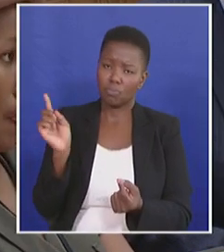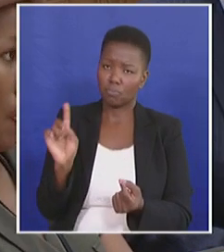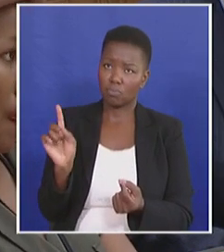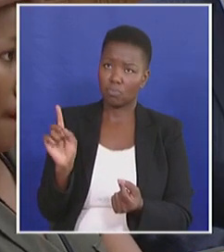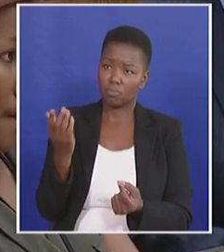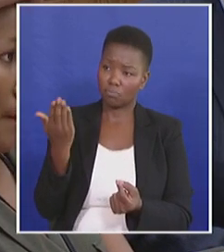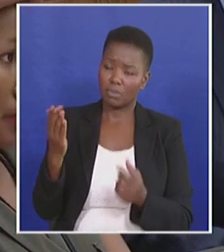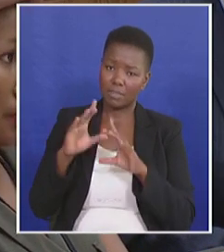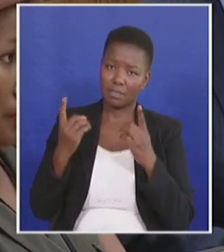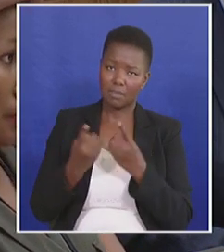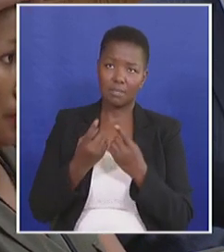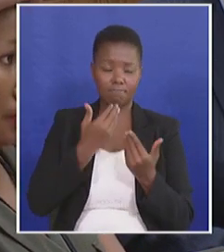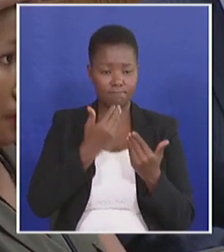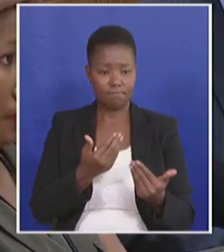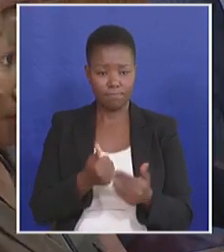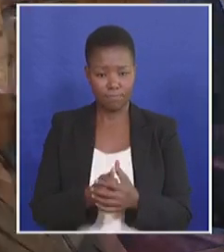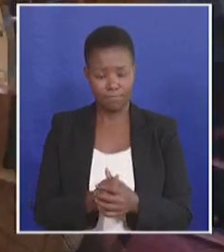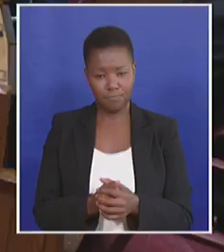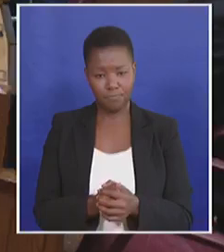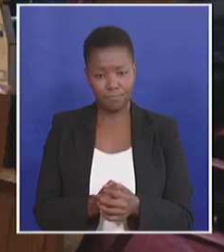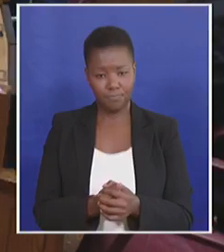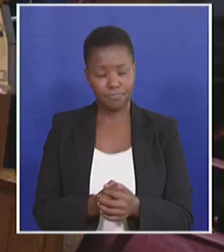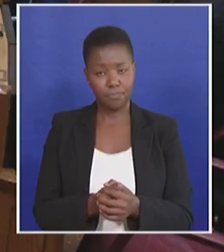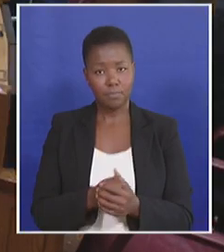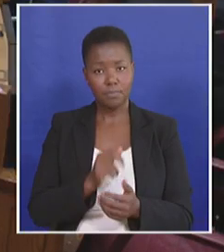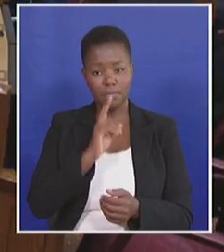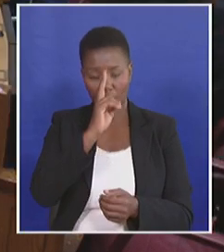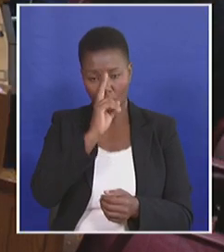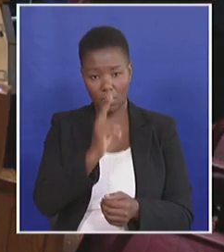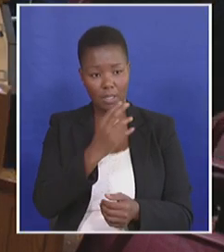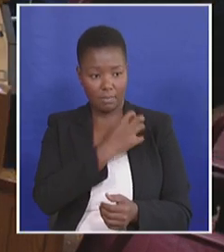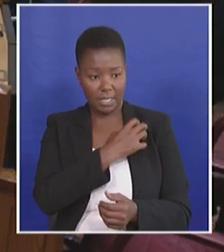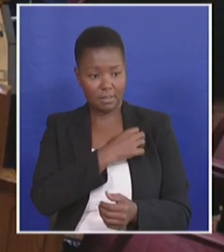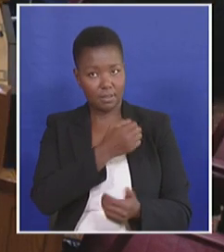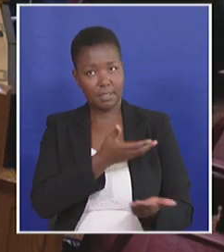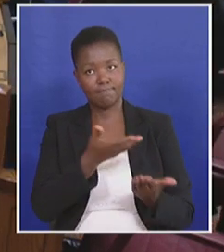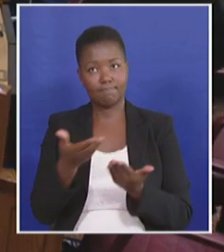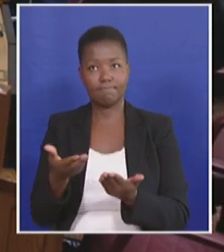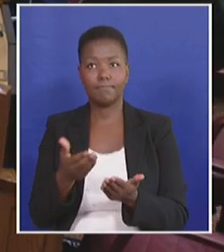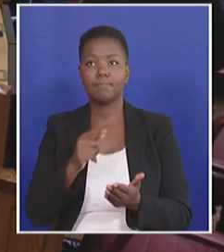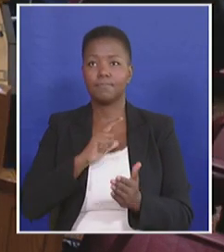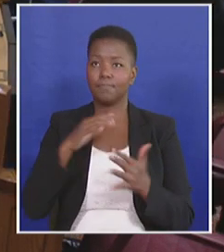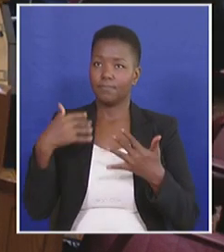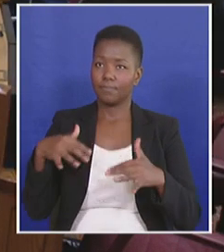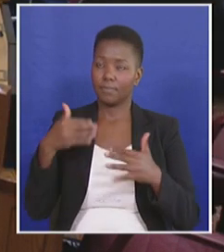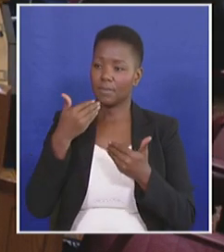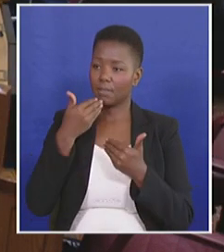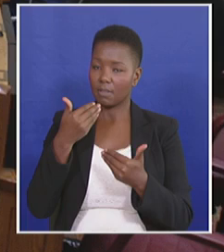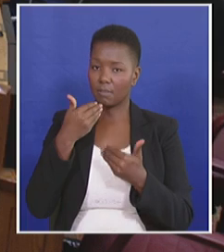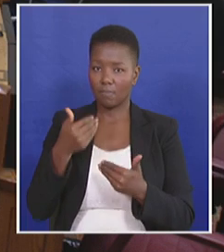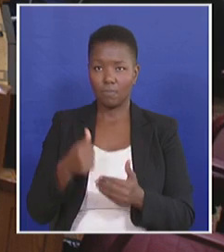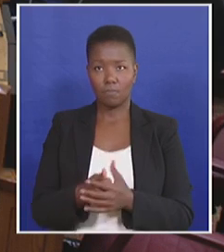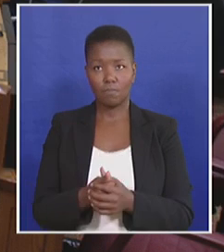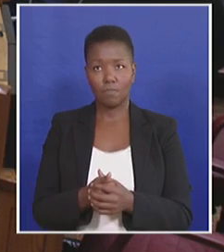the department? Thank you very much. The Honorable Minister. No, thank you very much, Chair. I would want